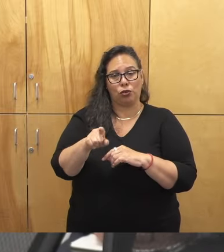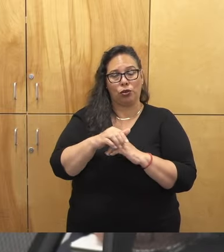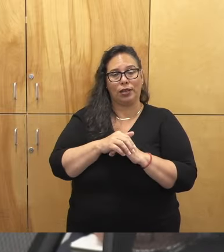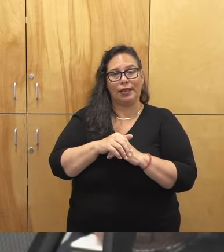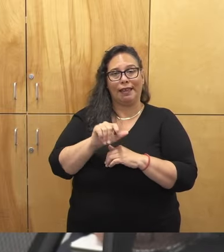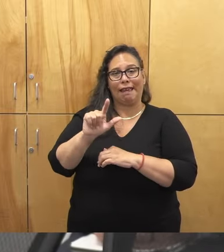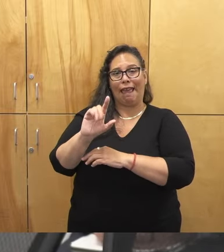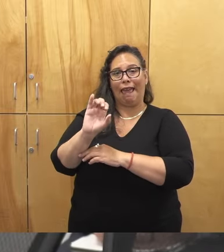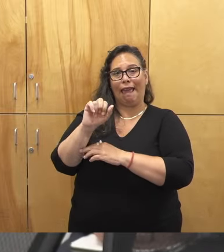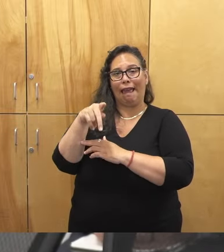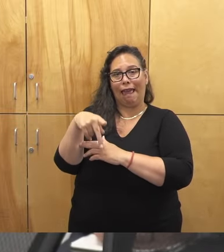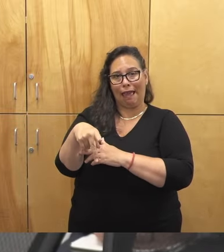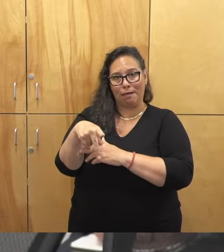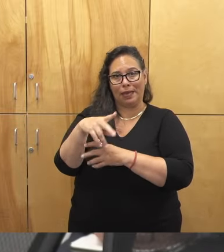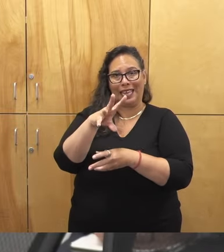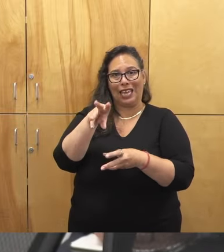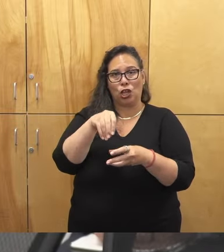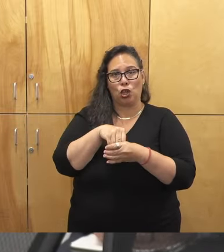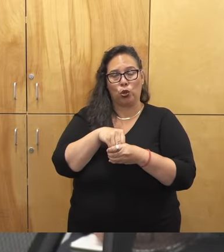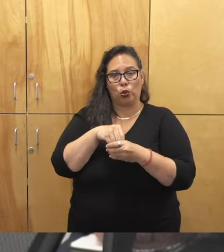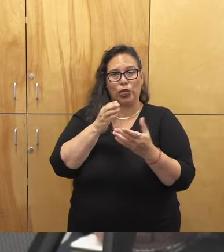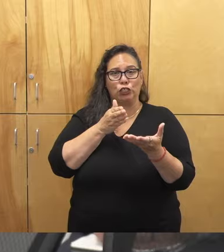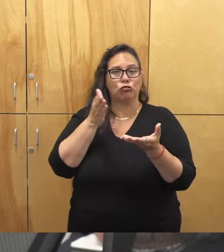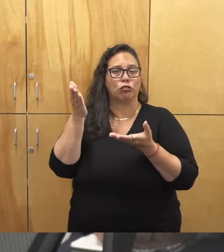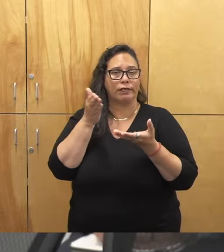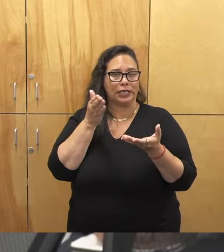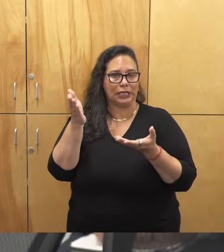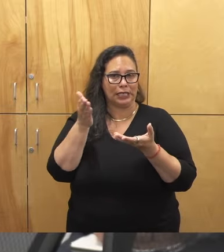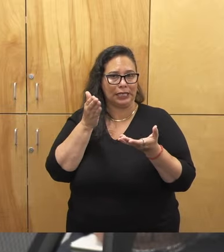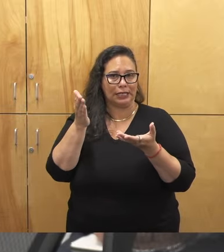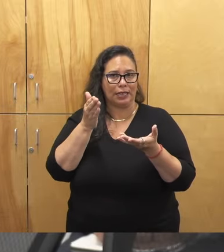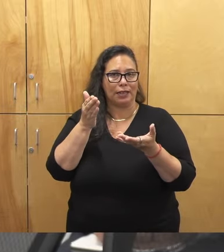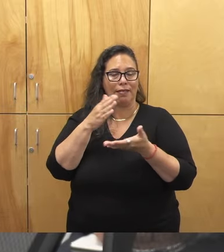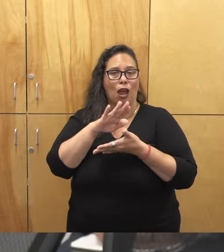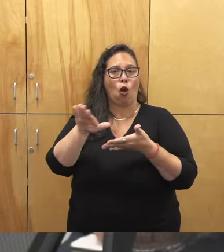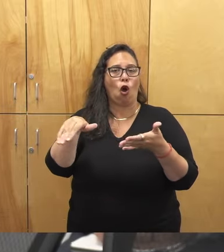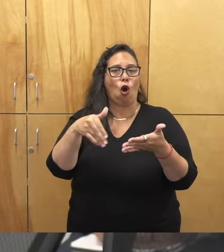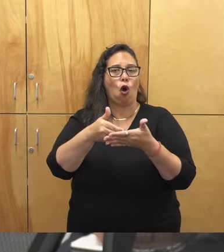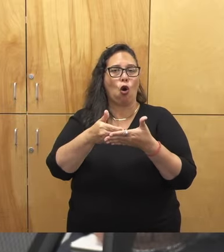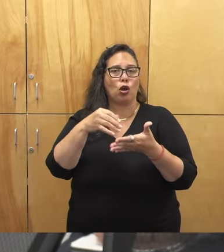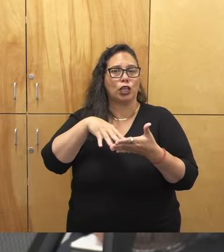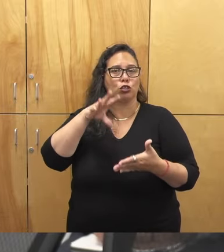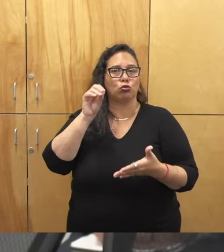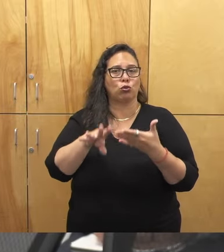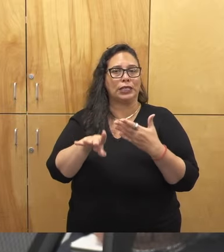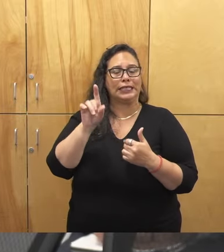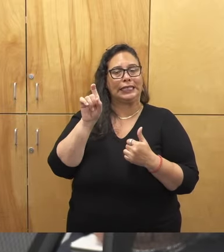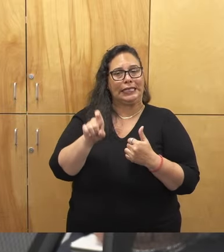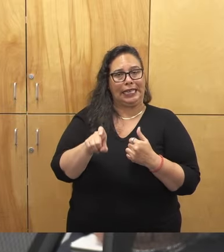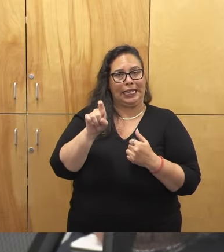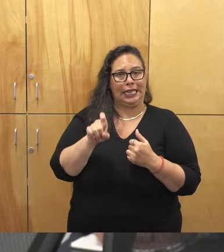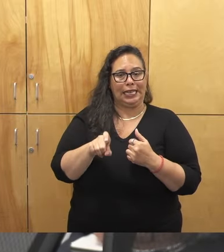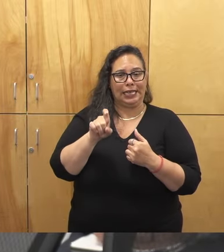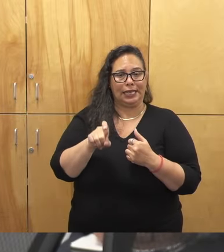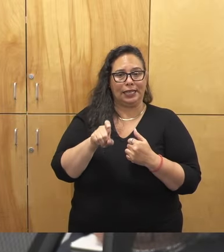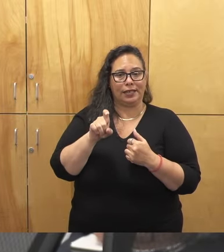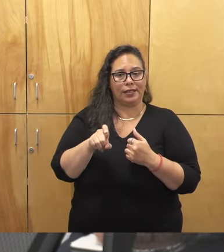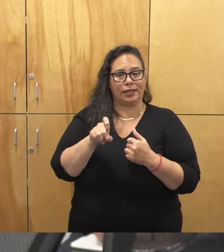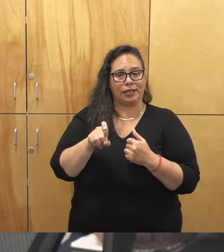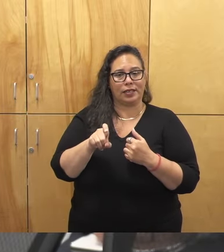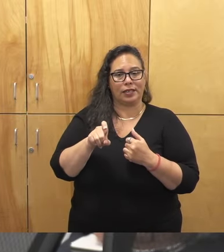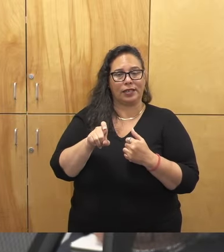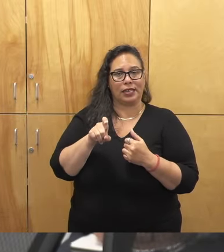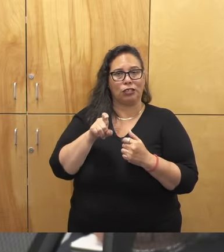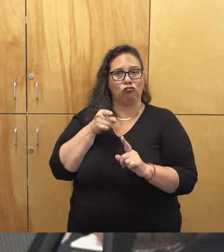LCAP include the services that all students need to